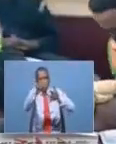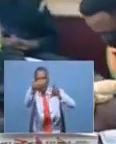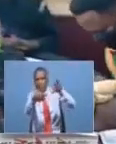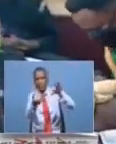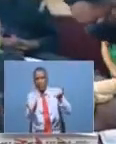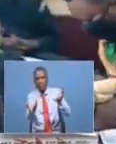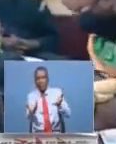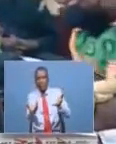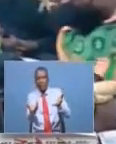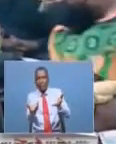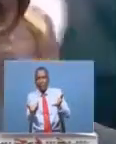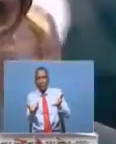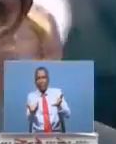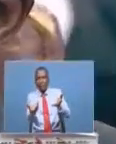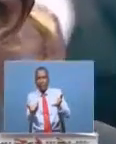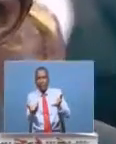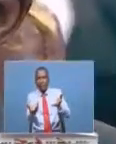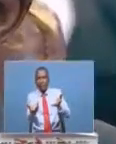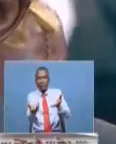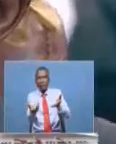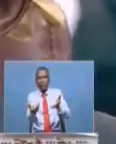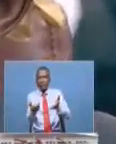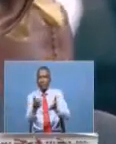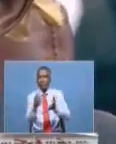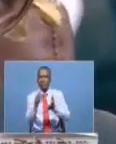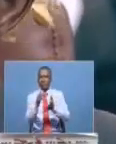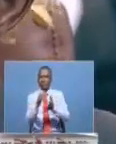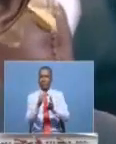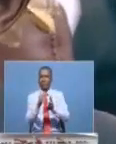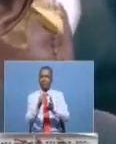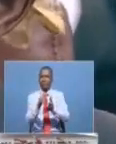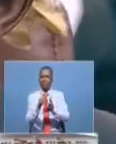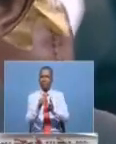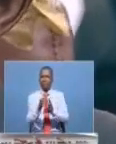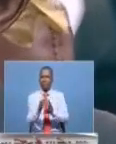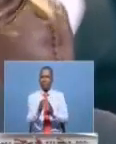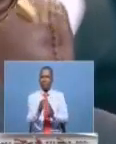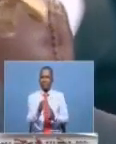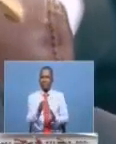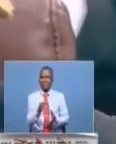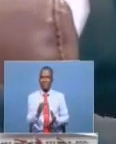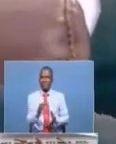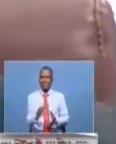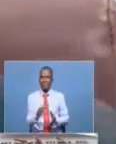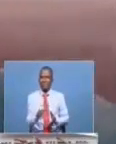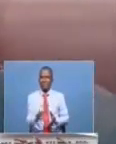including, I believe, Nyamiche and